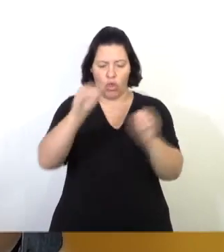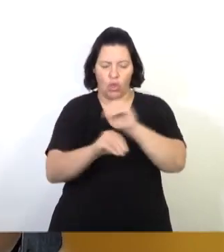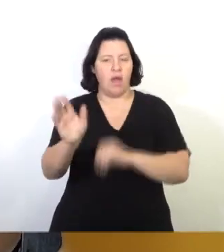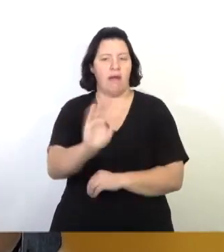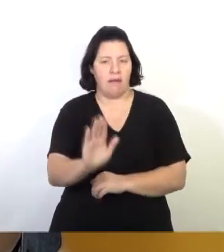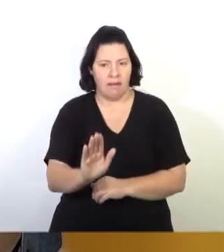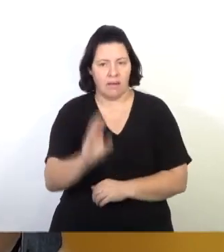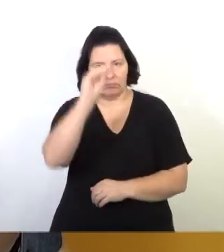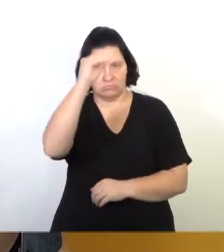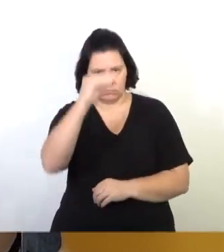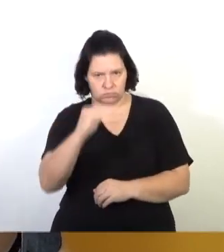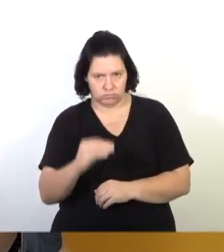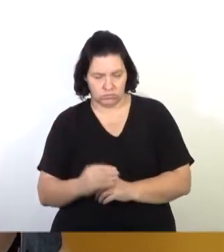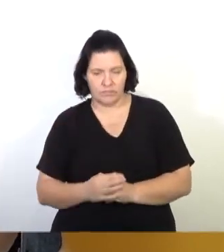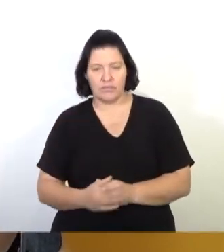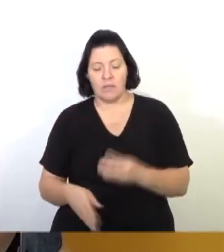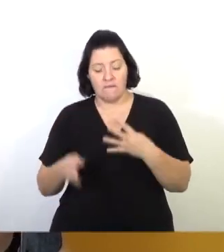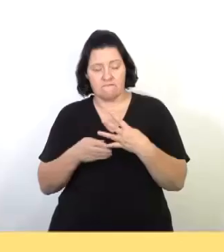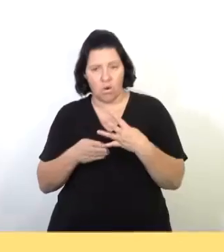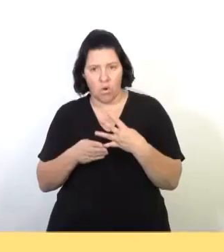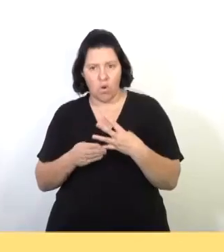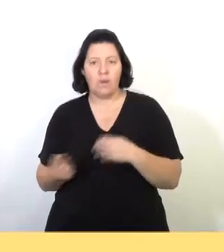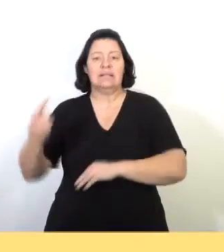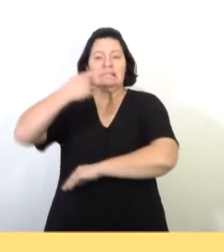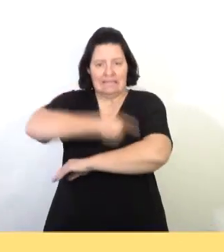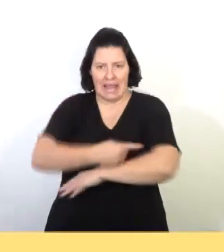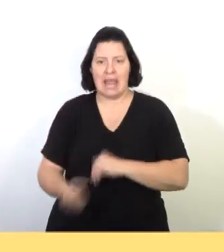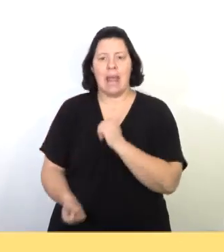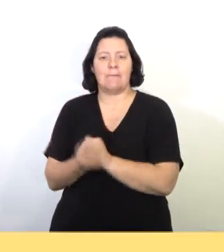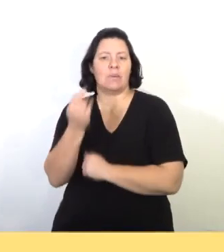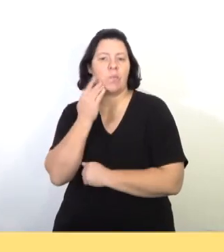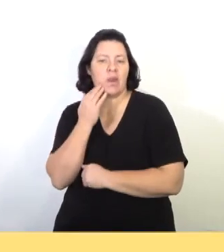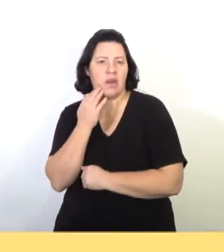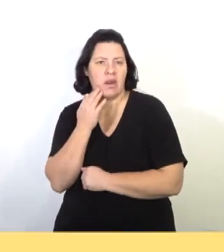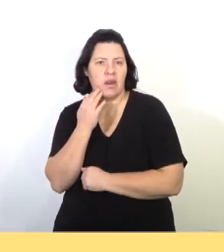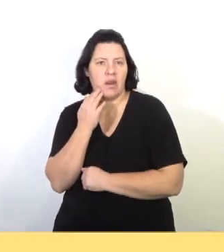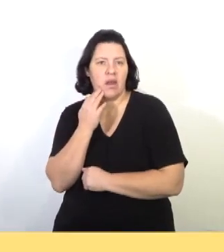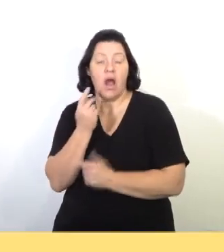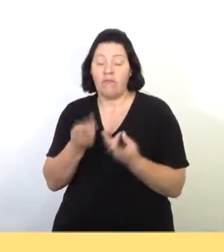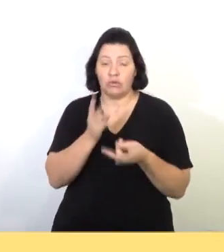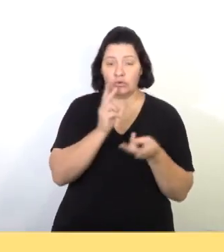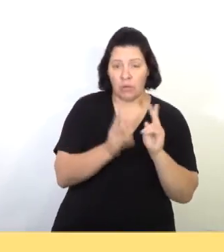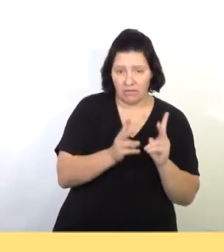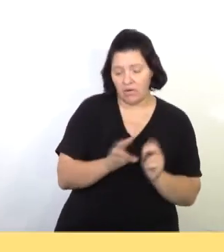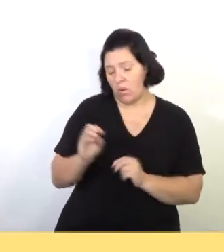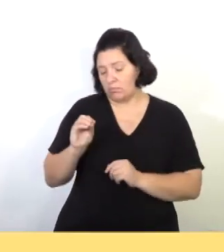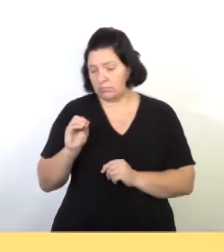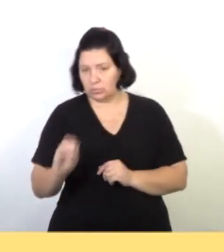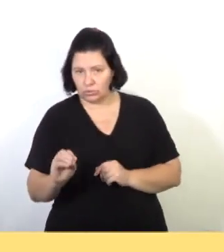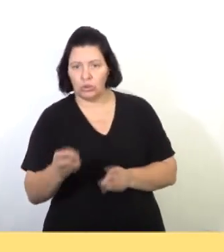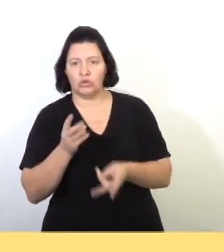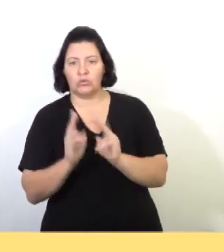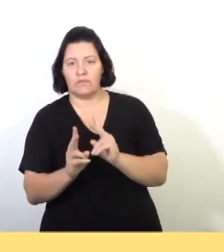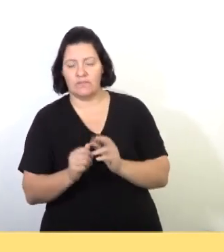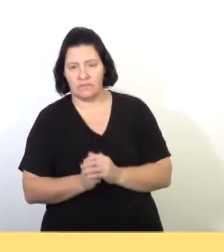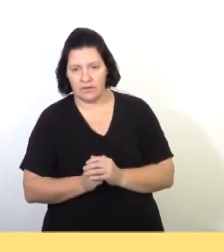in numerical order. On number four, this is the day in which the transaction took place. If the transaction was on the 12th, so here you're going to